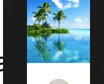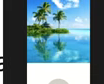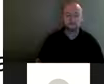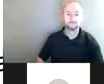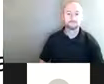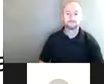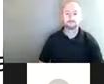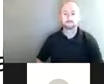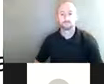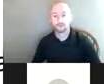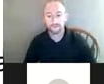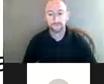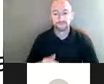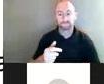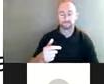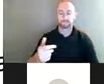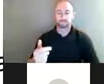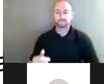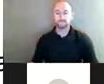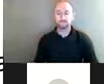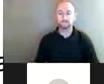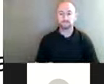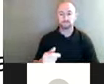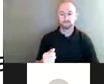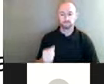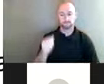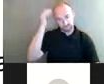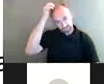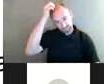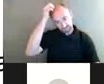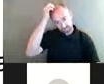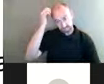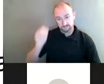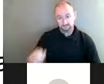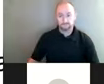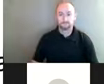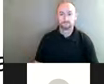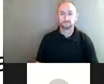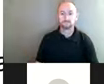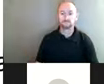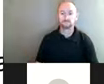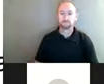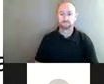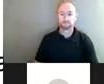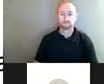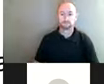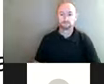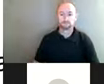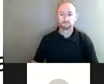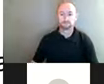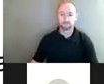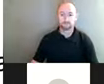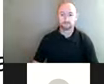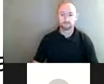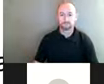also builds on the geospatial data sets and analytical capabilities that we have at KGS,